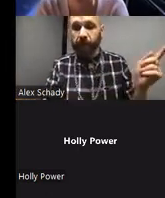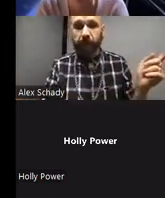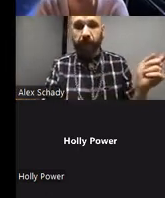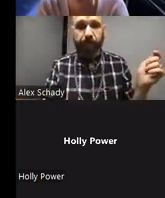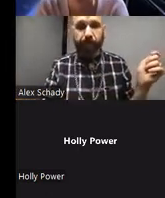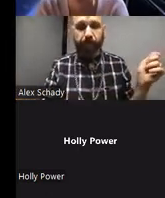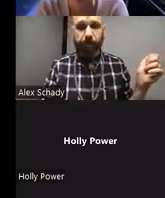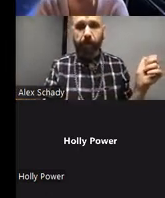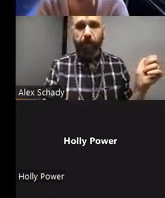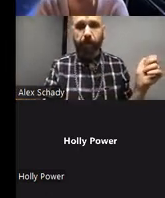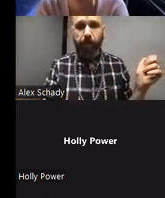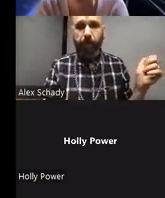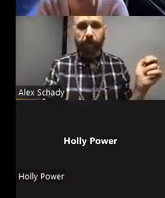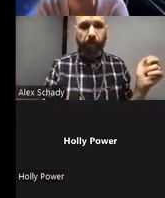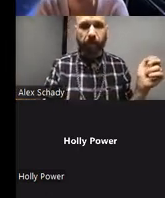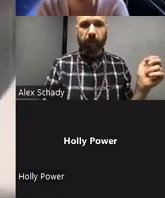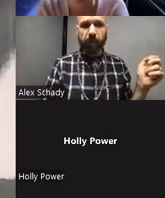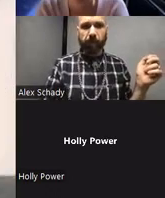way.